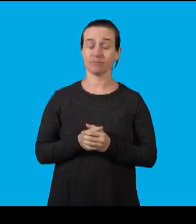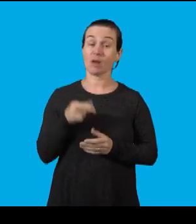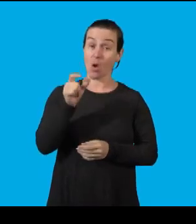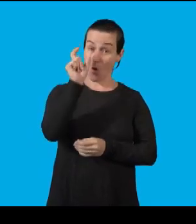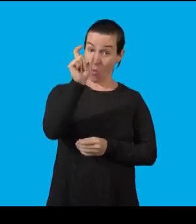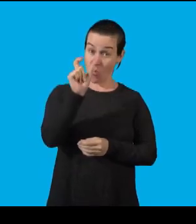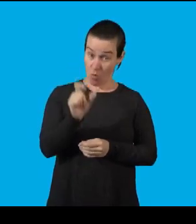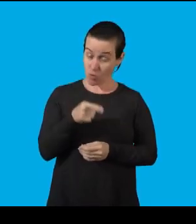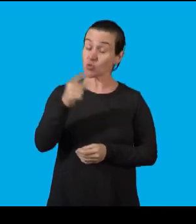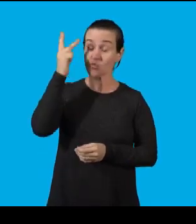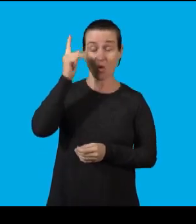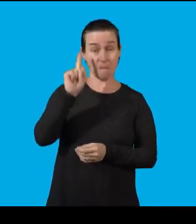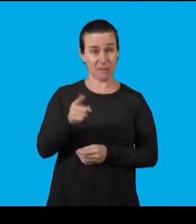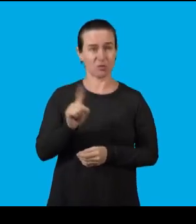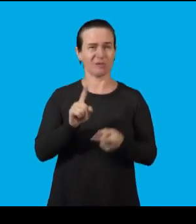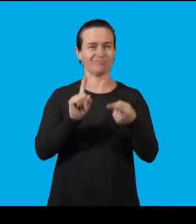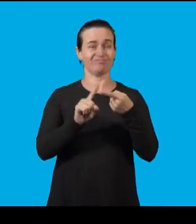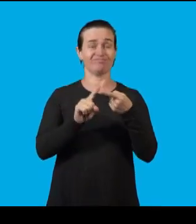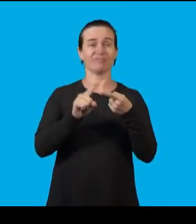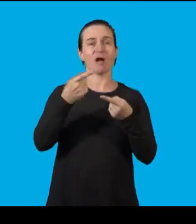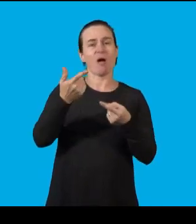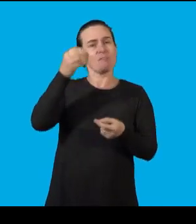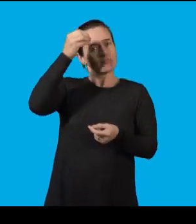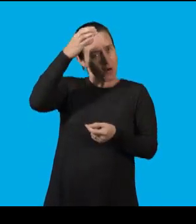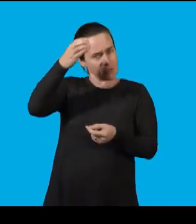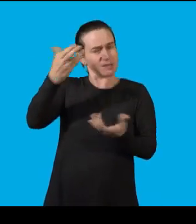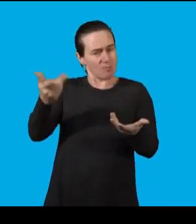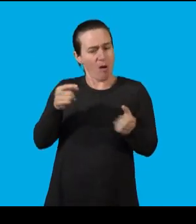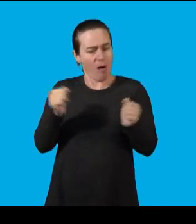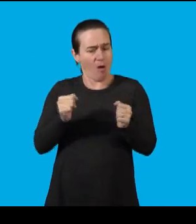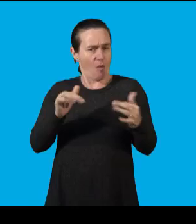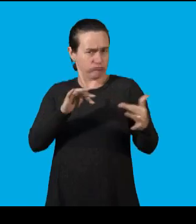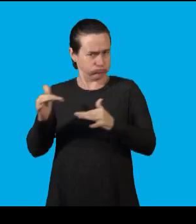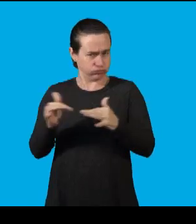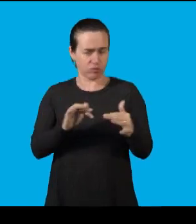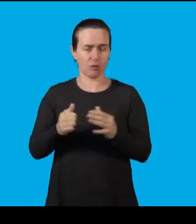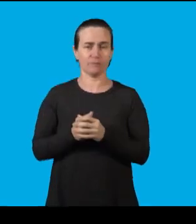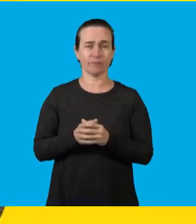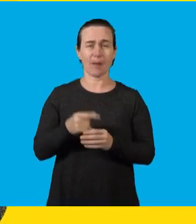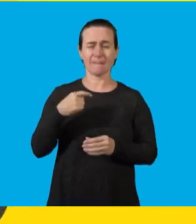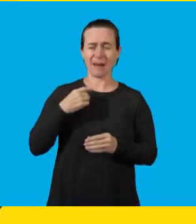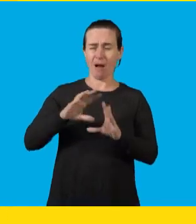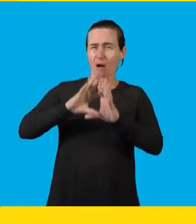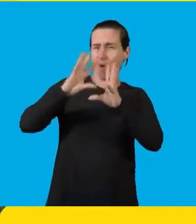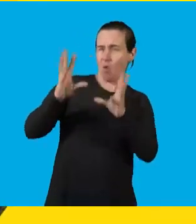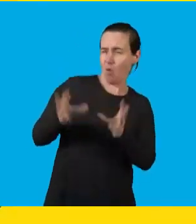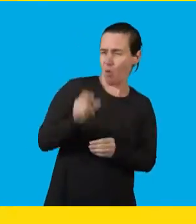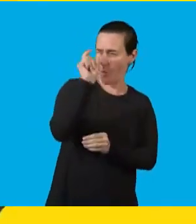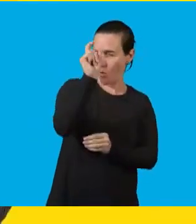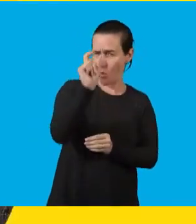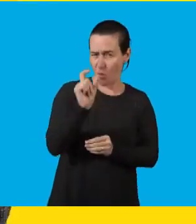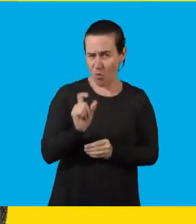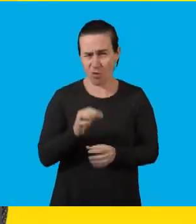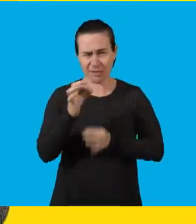to know in terms of the Cold War. Those are the concepts that go with the Cold War. Again, I'm not going to go over all of them.